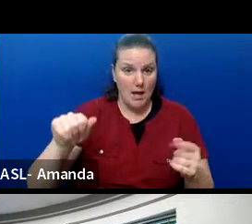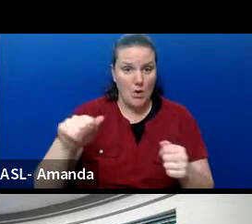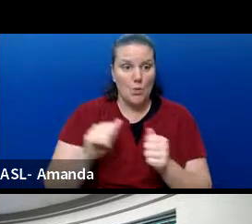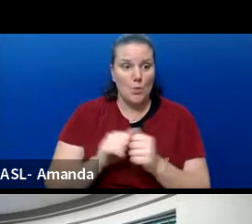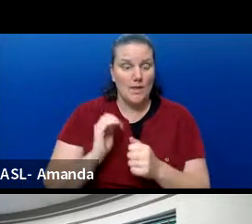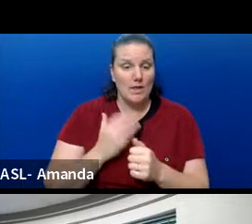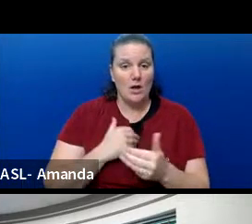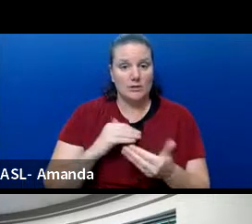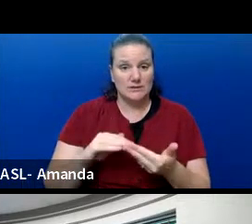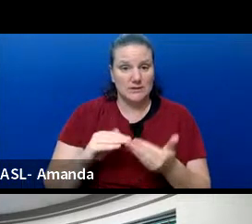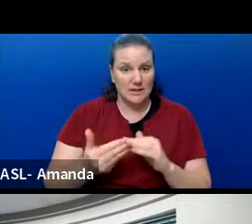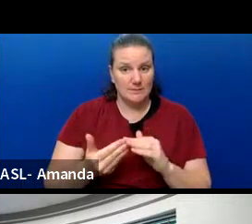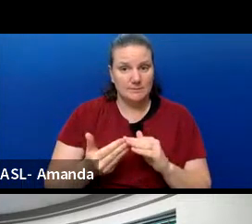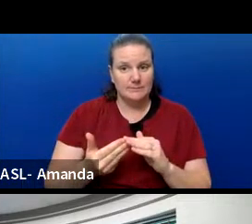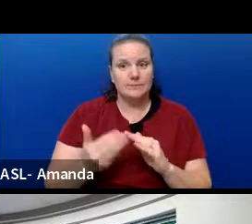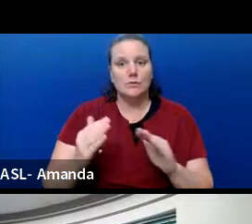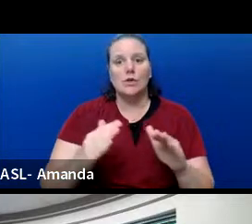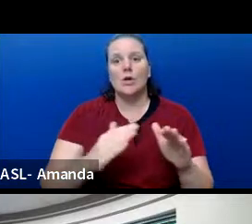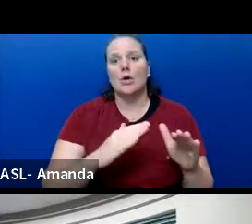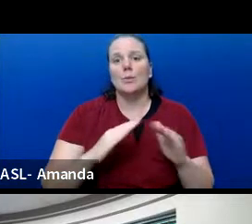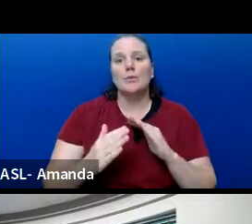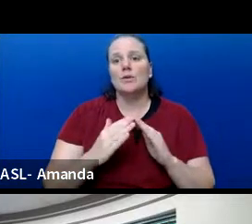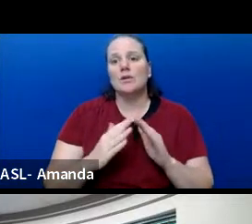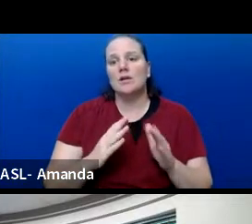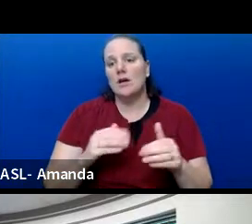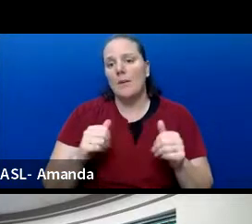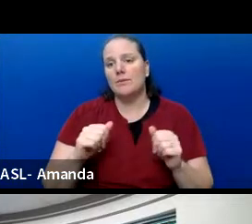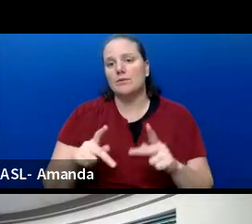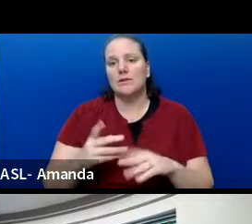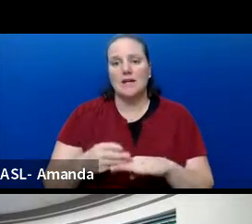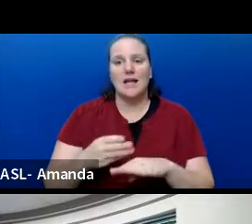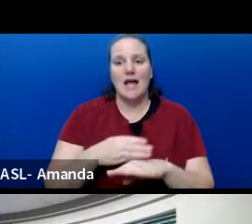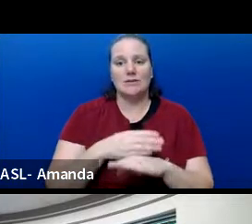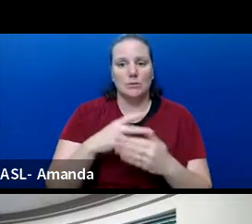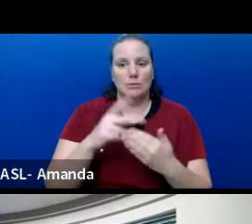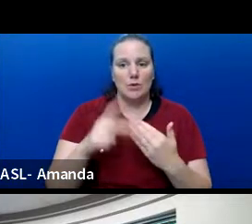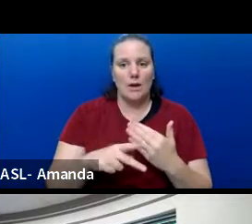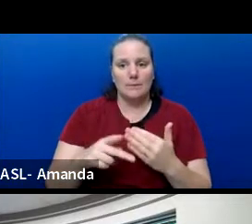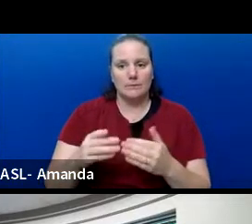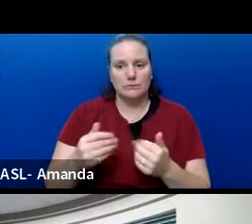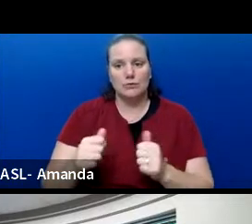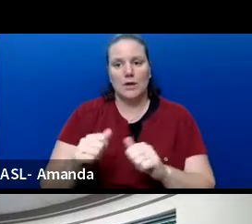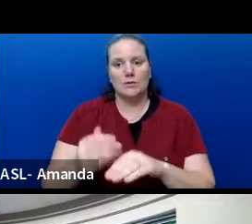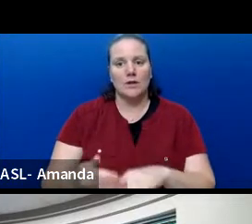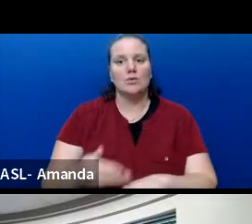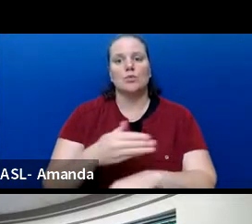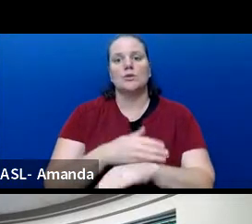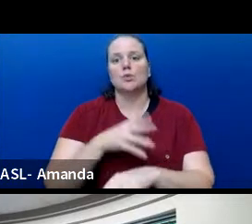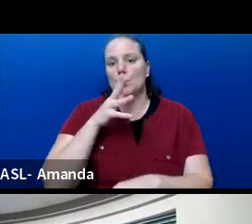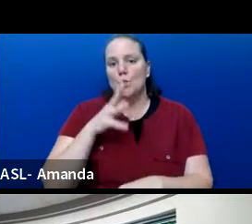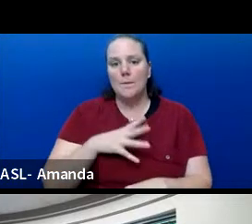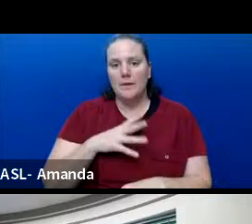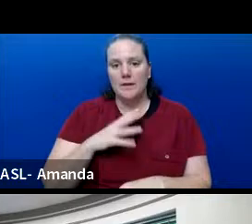city's, Community Opportunities Enhancement Program, which is trying to increase the number of women and minority